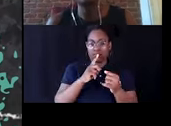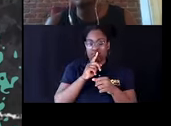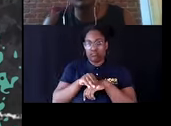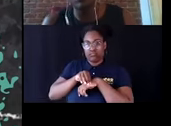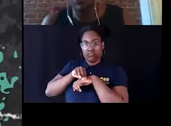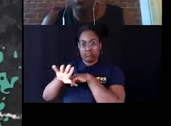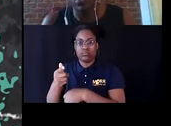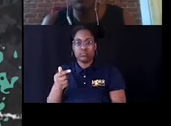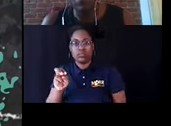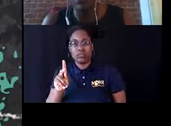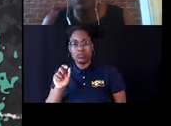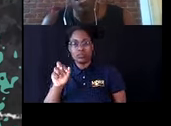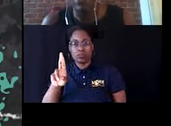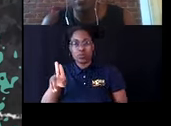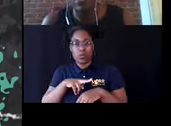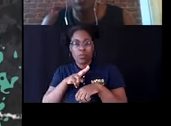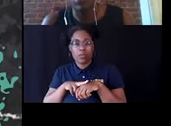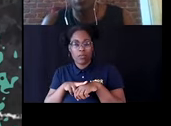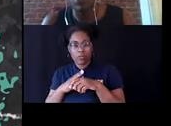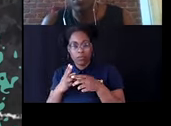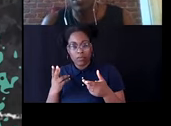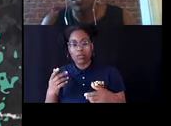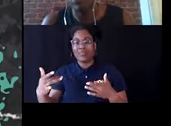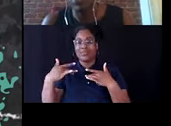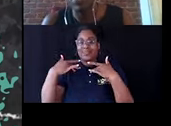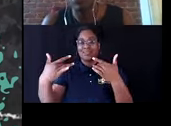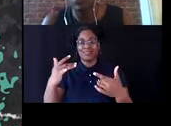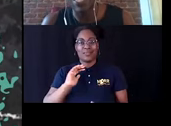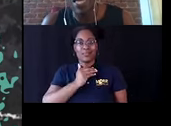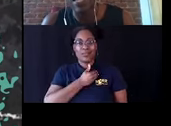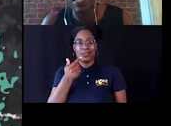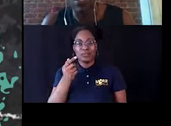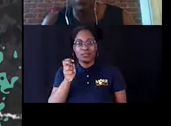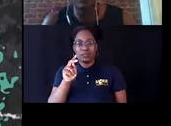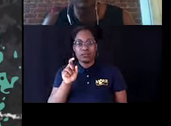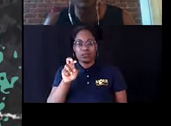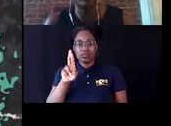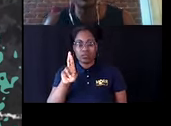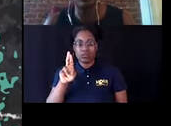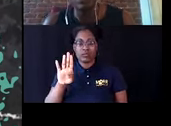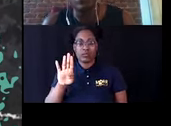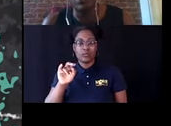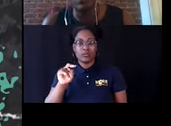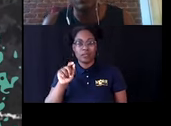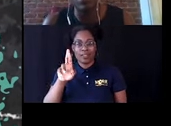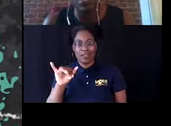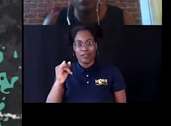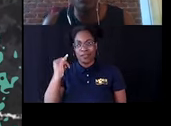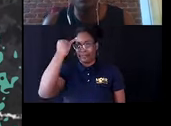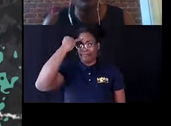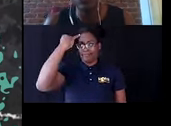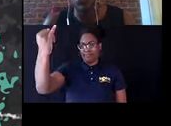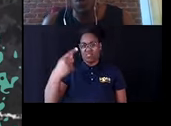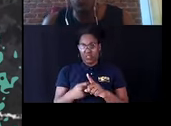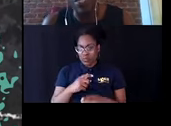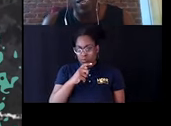those are usually based on the binary practices of the European middle class, right? That in the context of the United States,